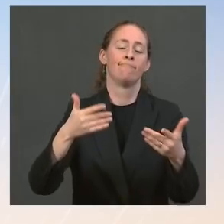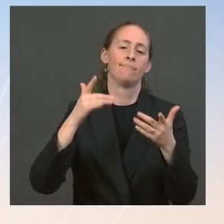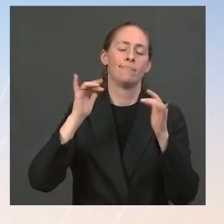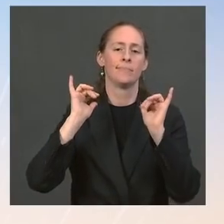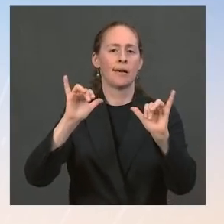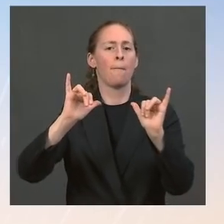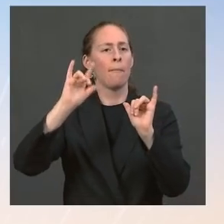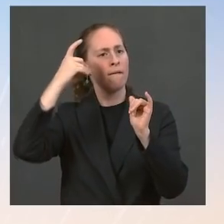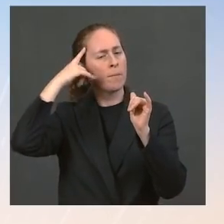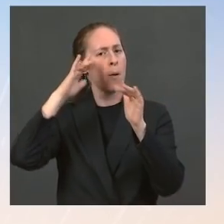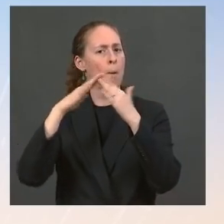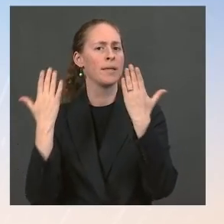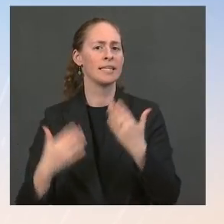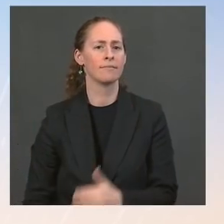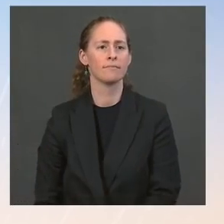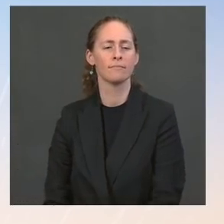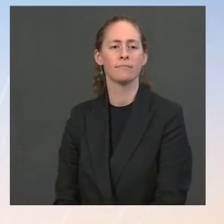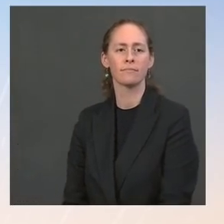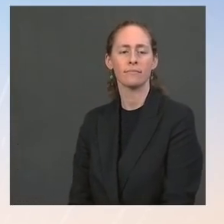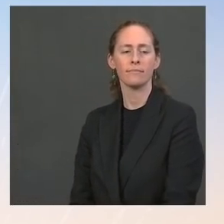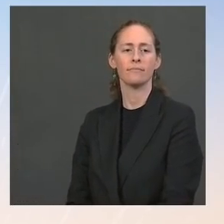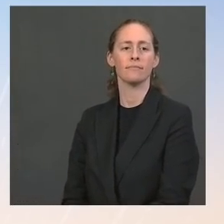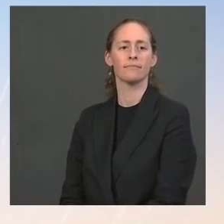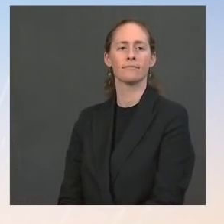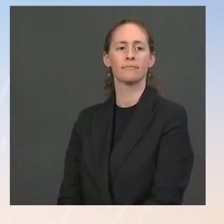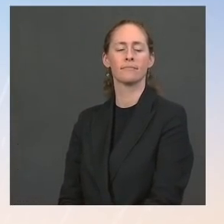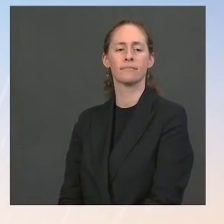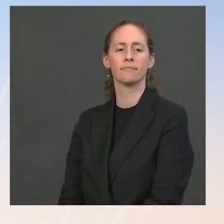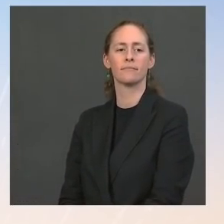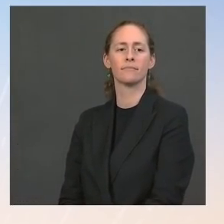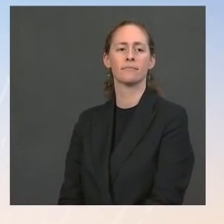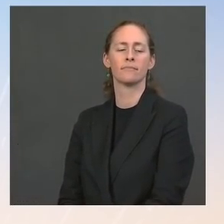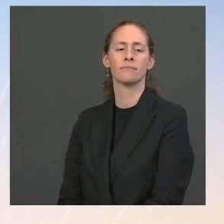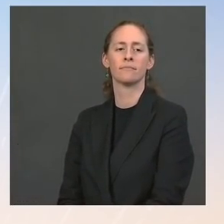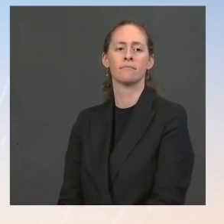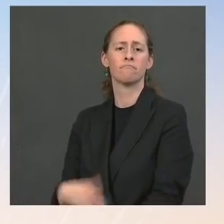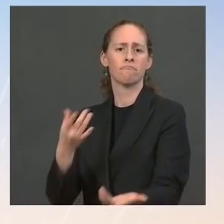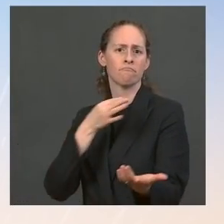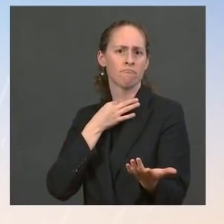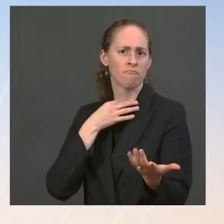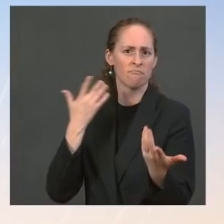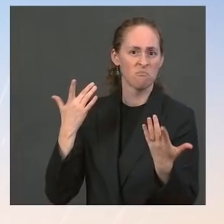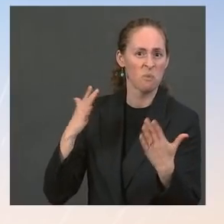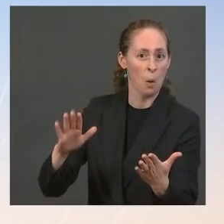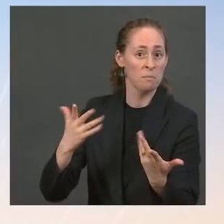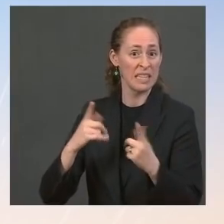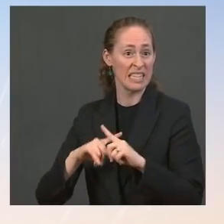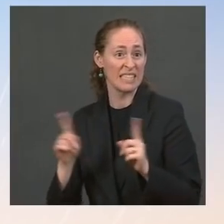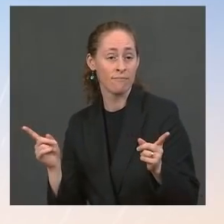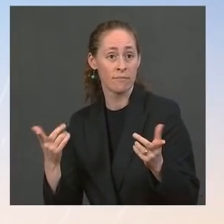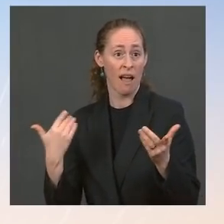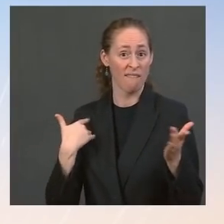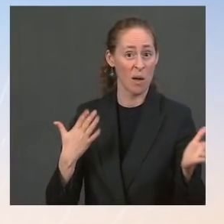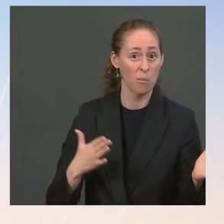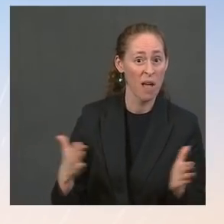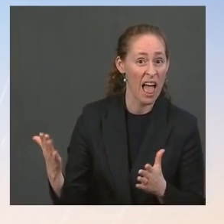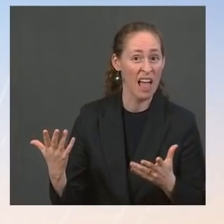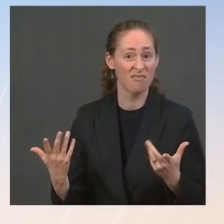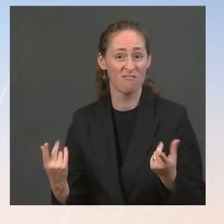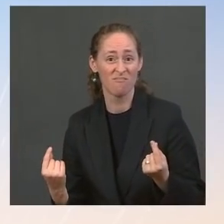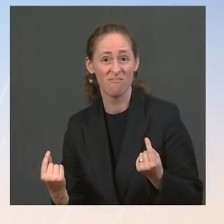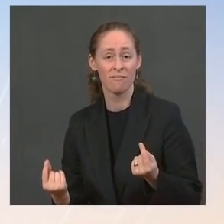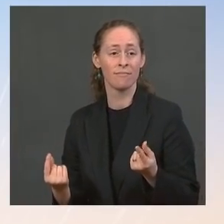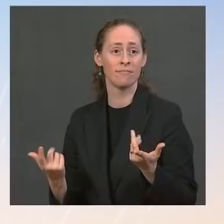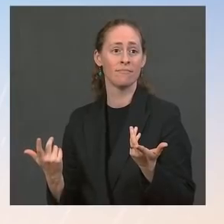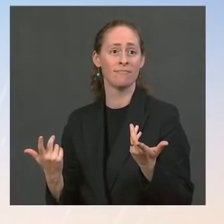plan involve changing Mitch McConnell's mind, Leader McConnell's mind in some way? Or is there a plan to just go forward? Well, Leader